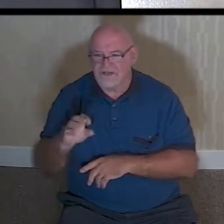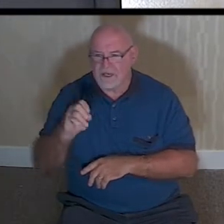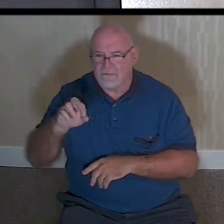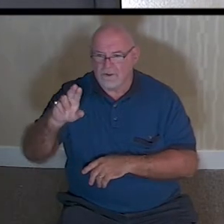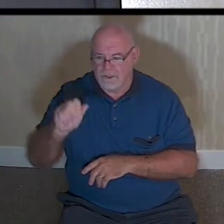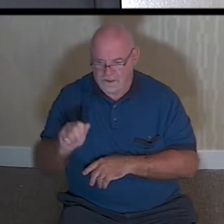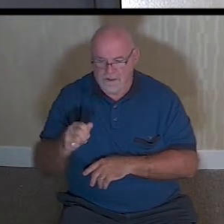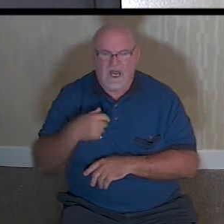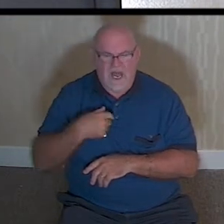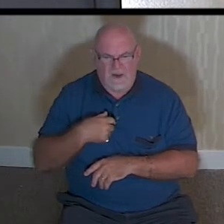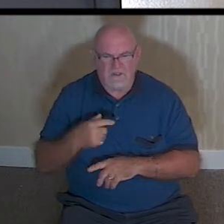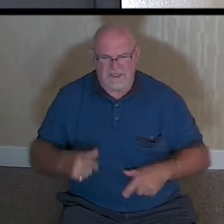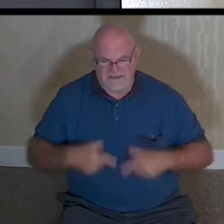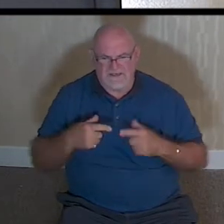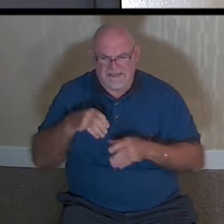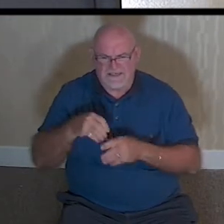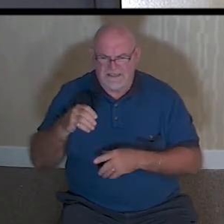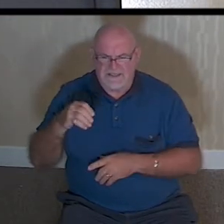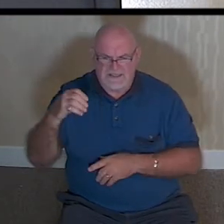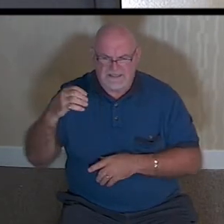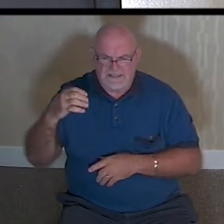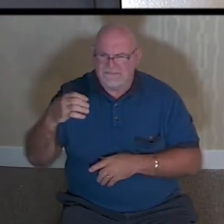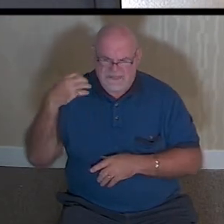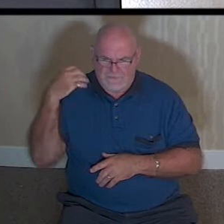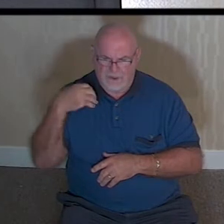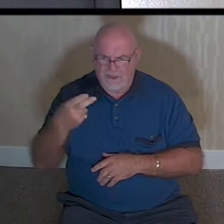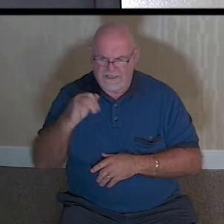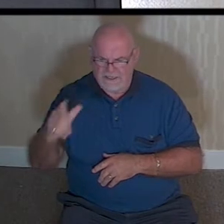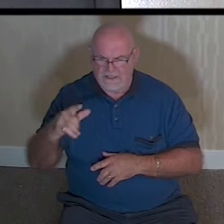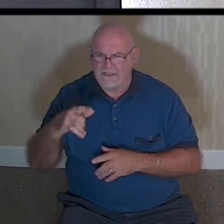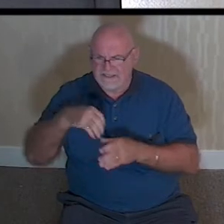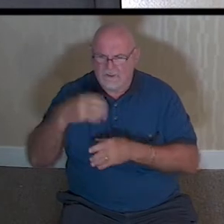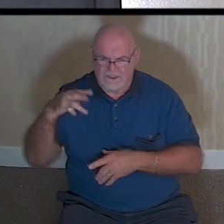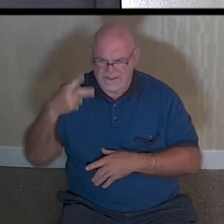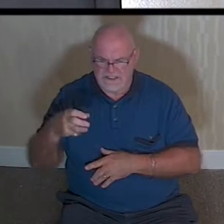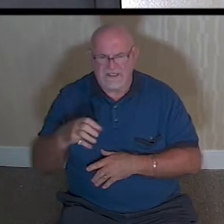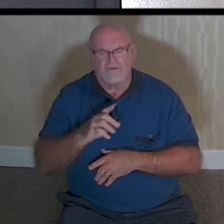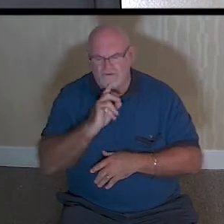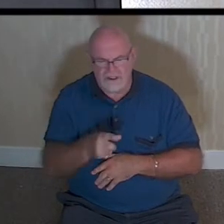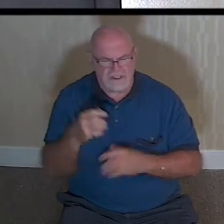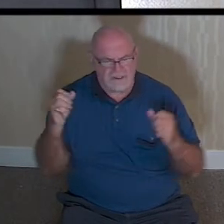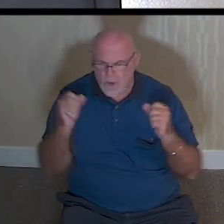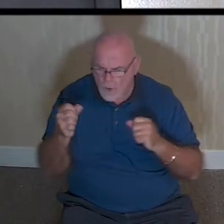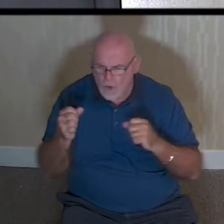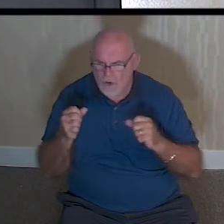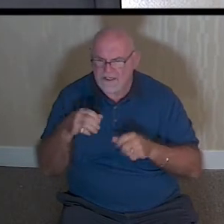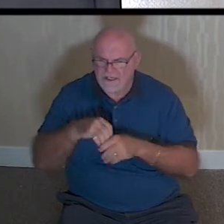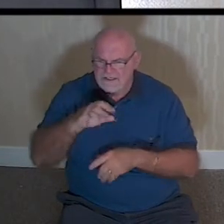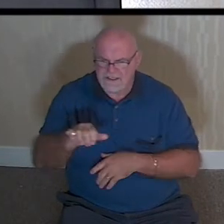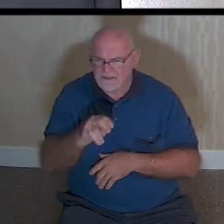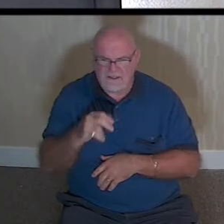at Capitol Hill at that time. It was a bitter cold night in December or in January, and I didn't want to be with